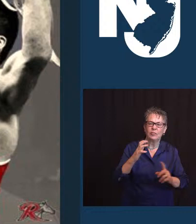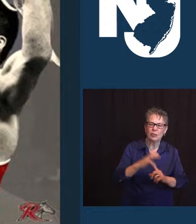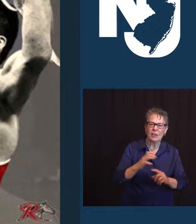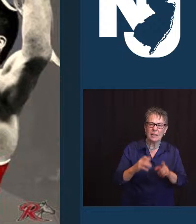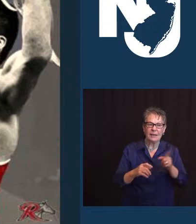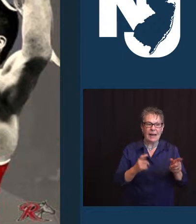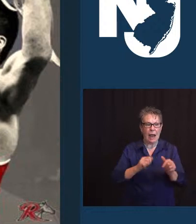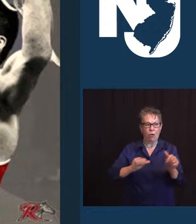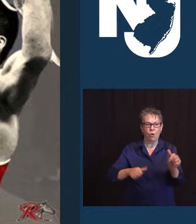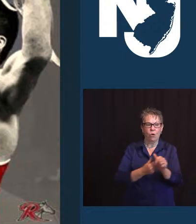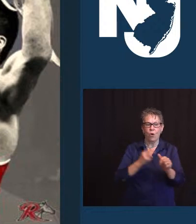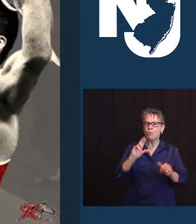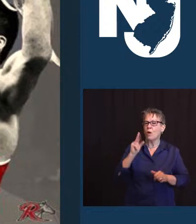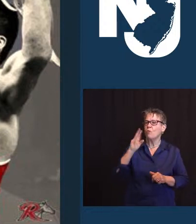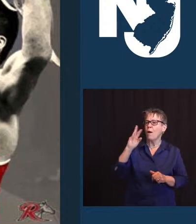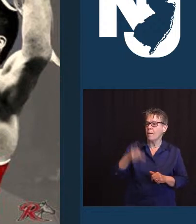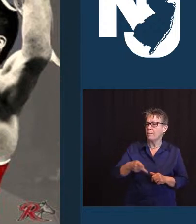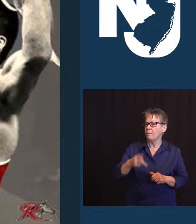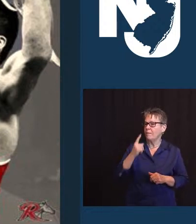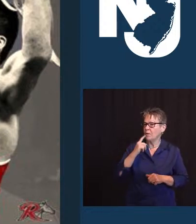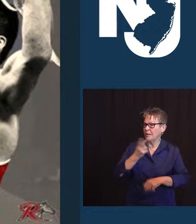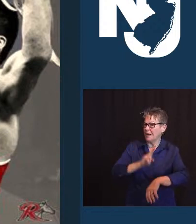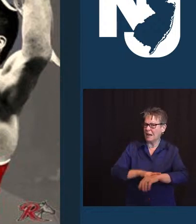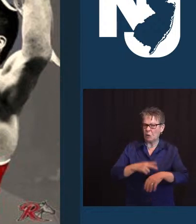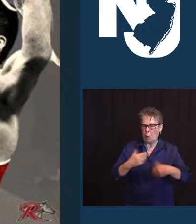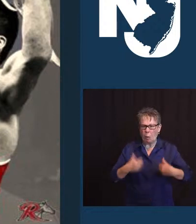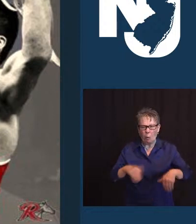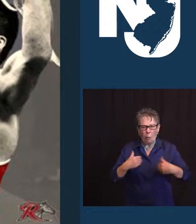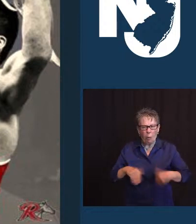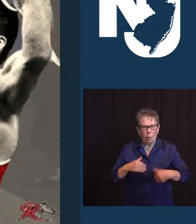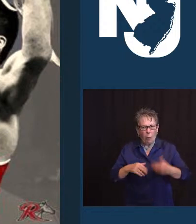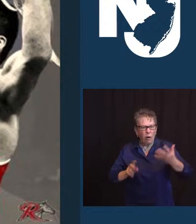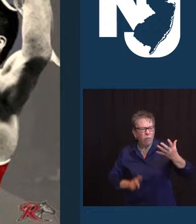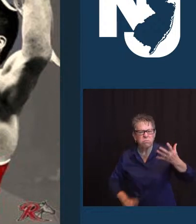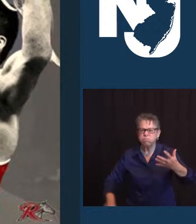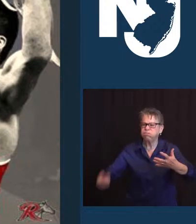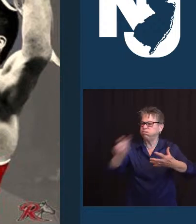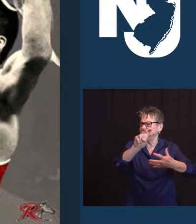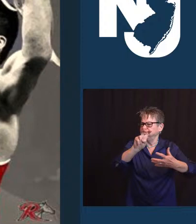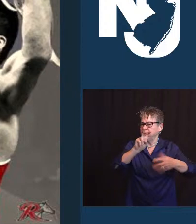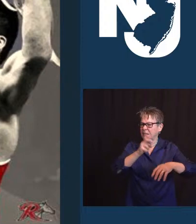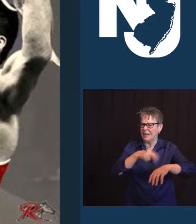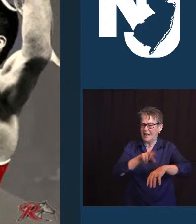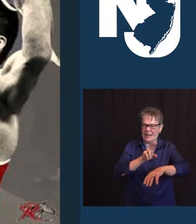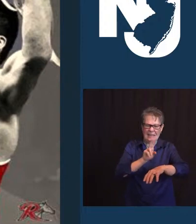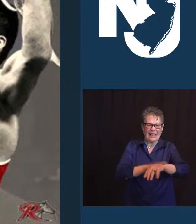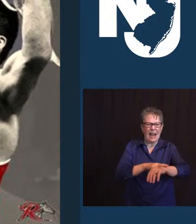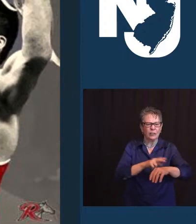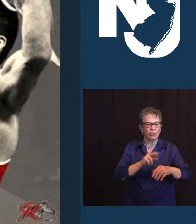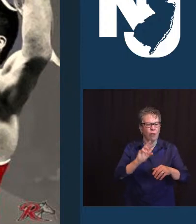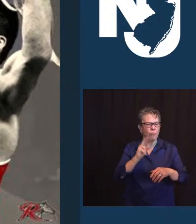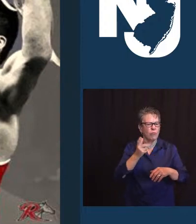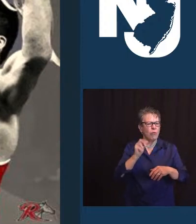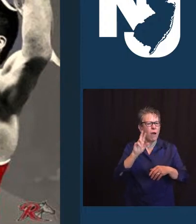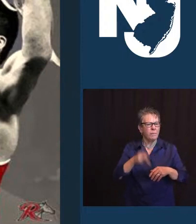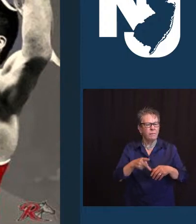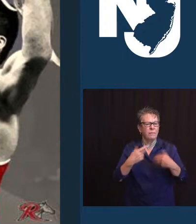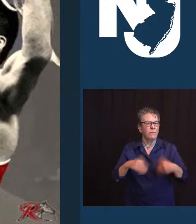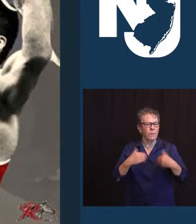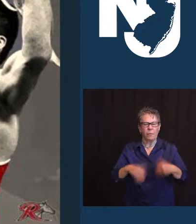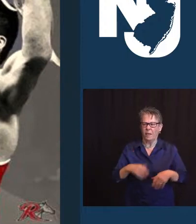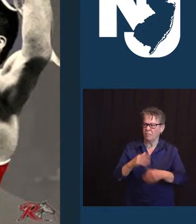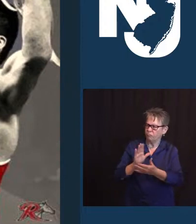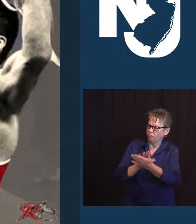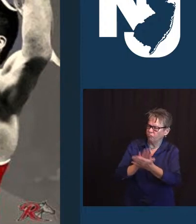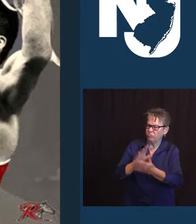came over here, and to rider wrestling coach John Hange. I also want to say, Pat, they photoshopped